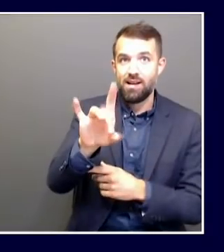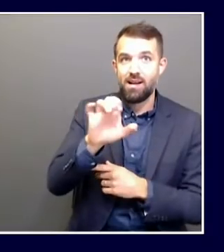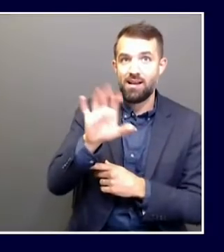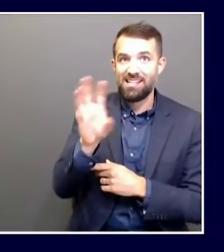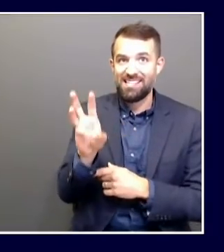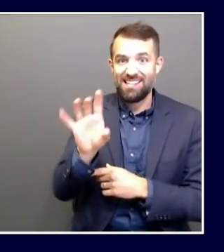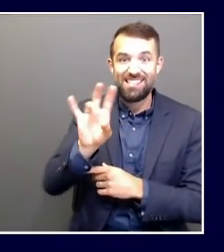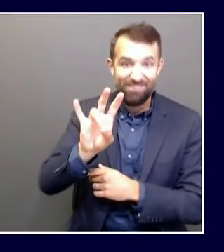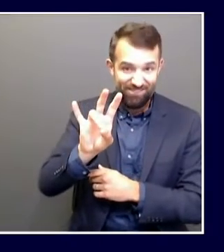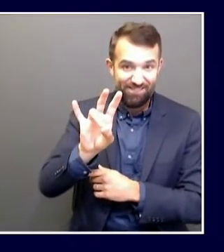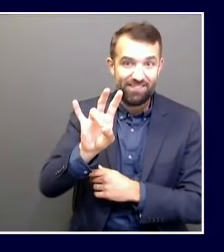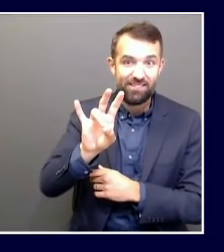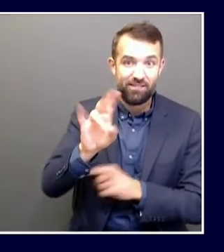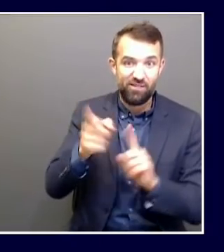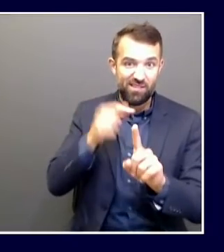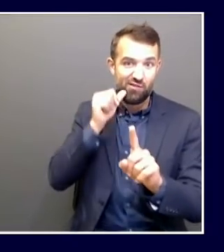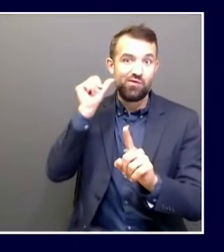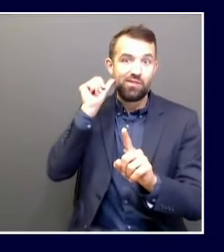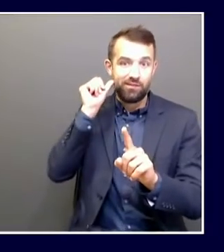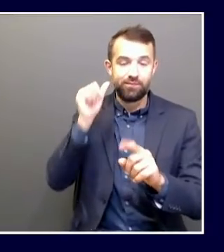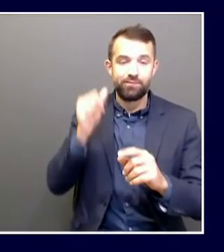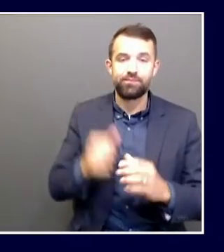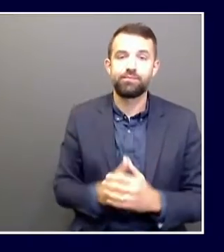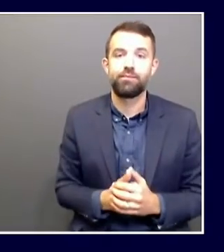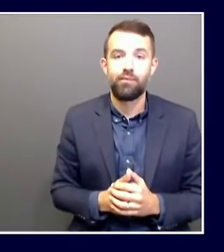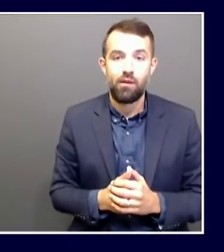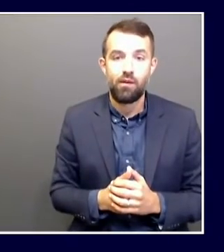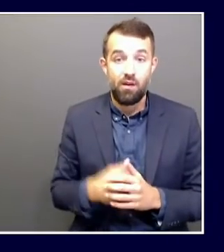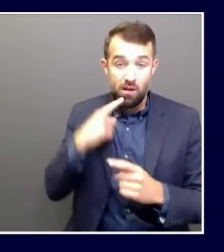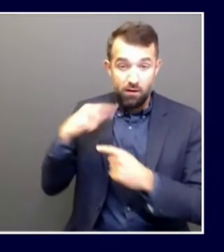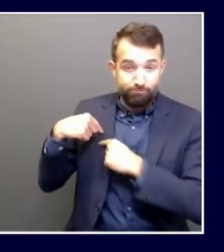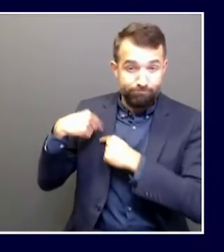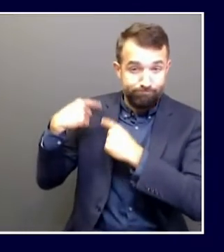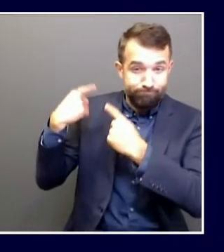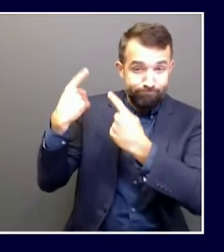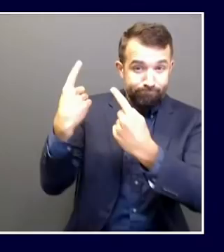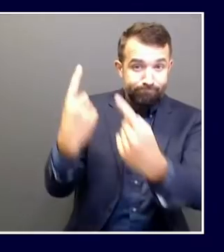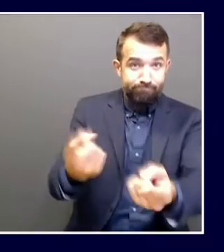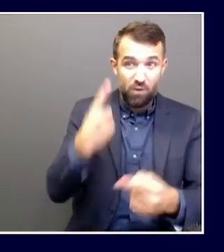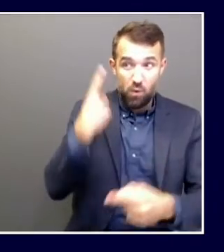yesterday. Since the beginning of the pandemic,